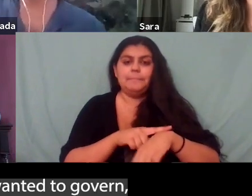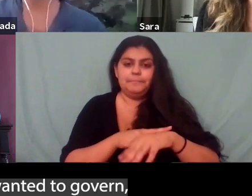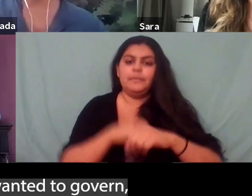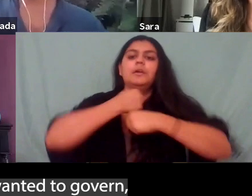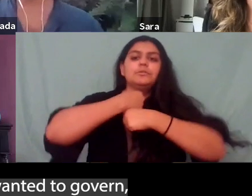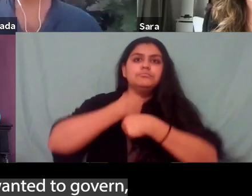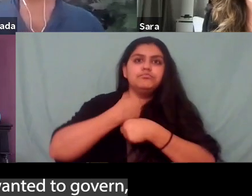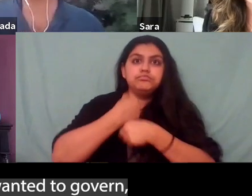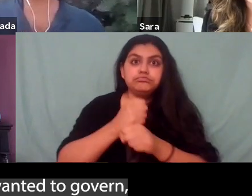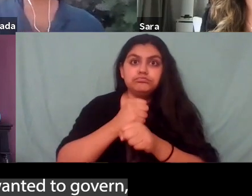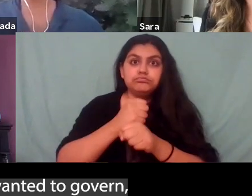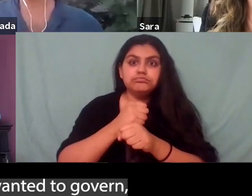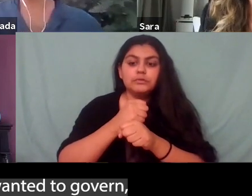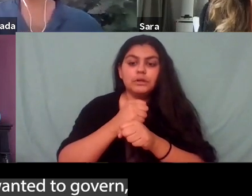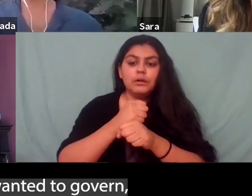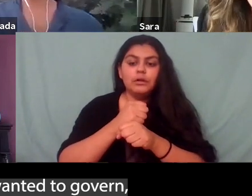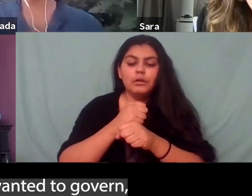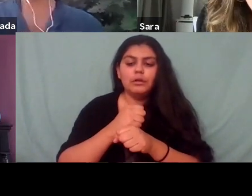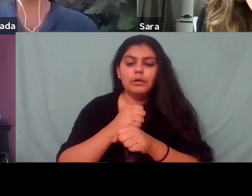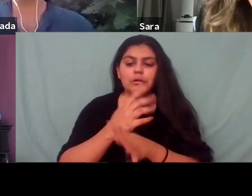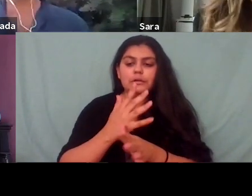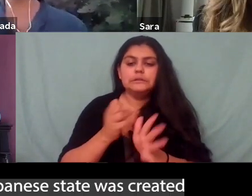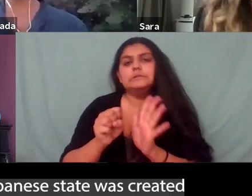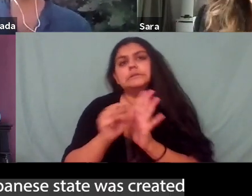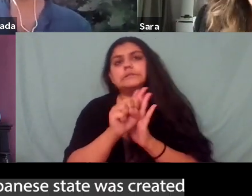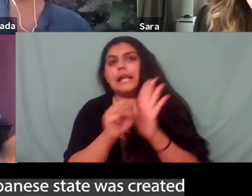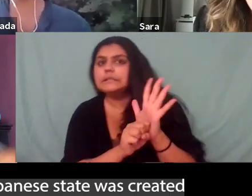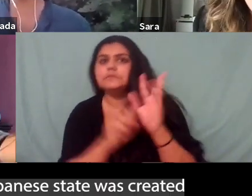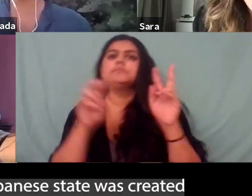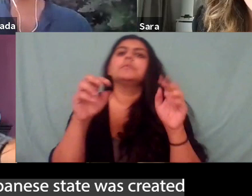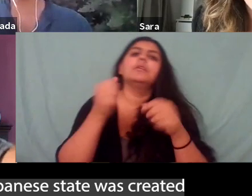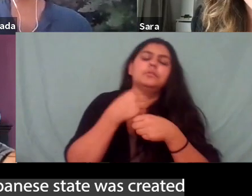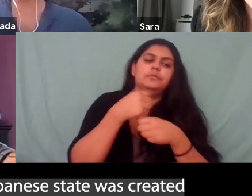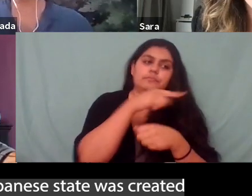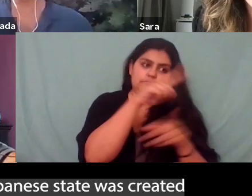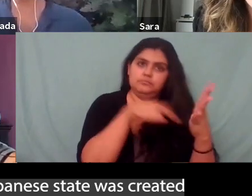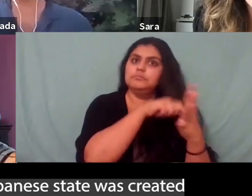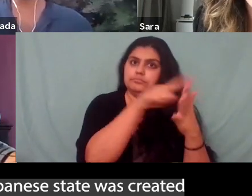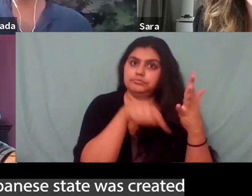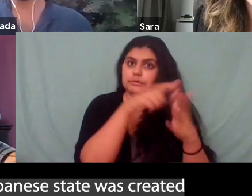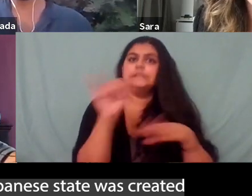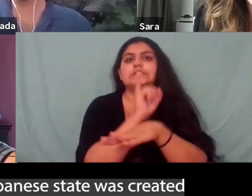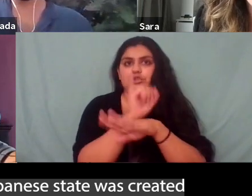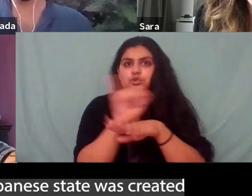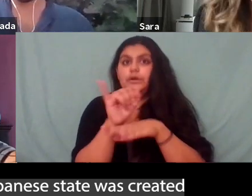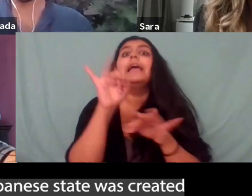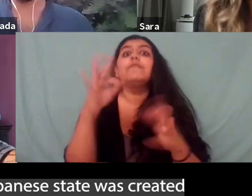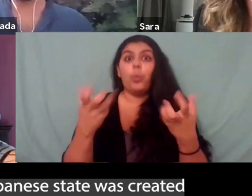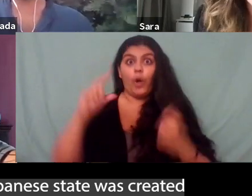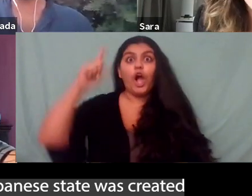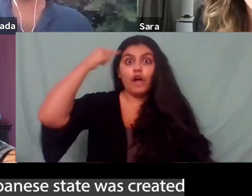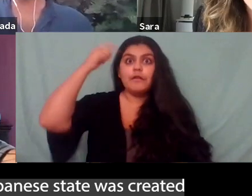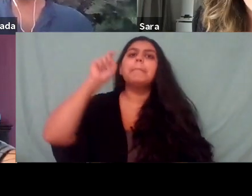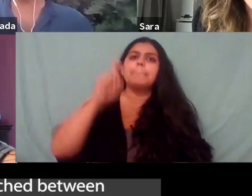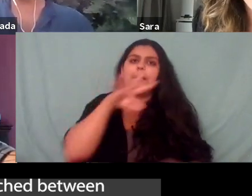institutions. And if you wanted to govern, you get into the state. But because the Lebanese state was created mostly after a series